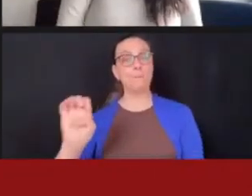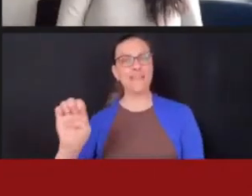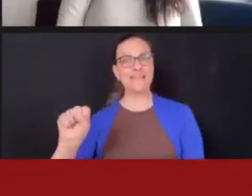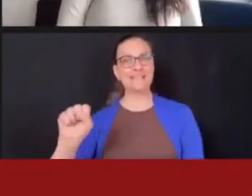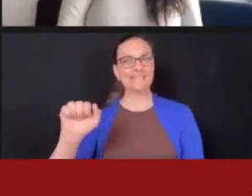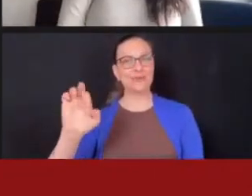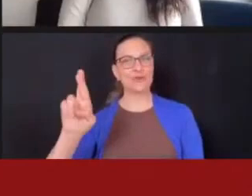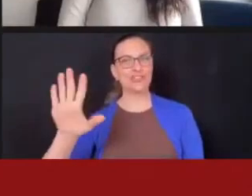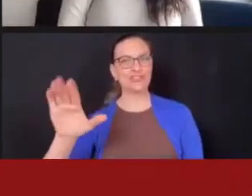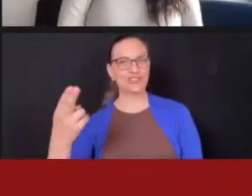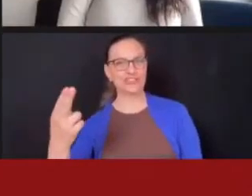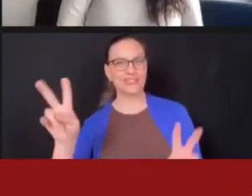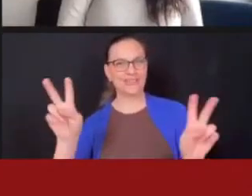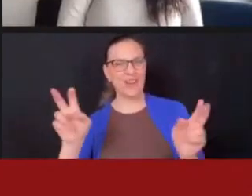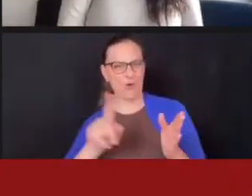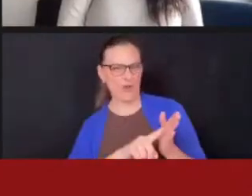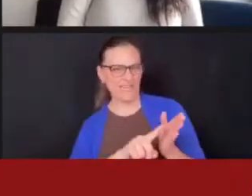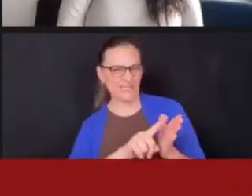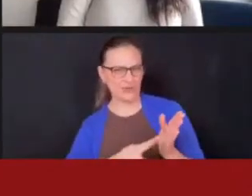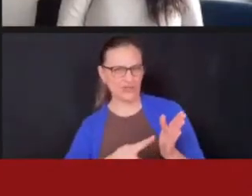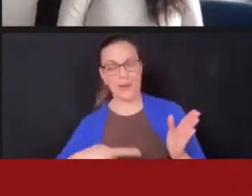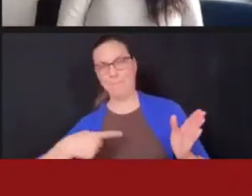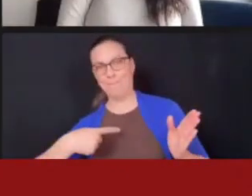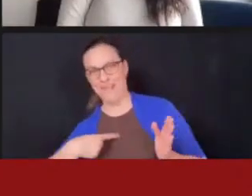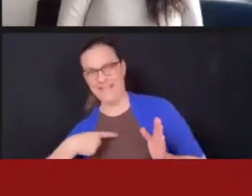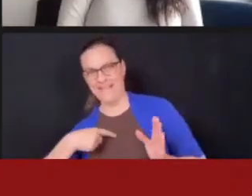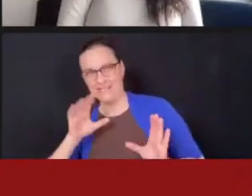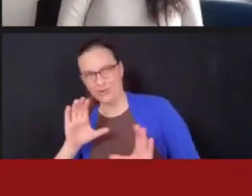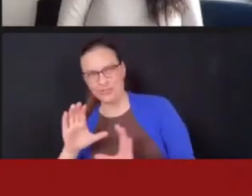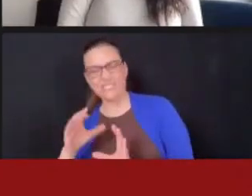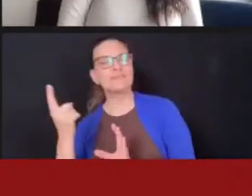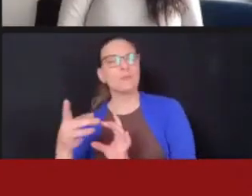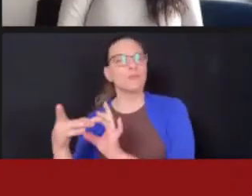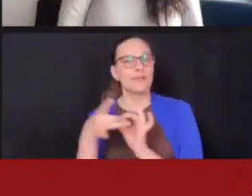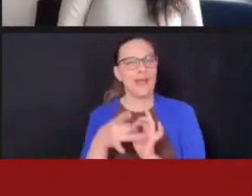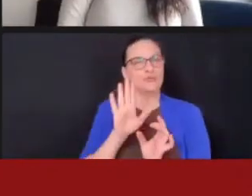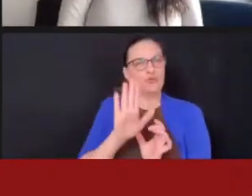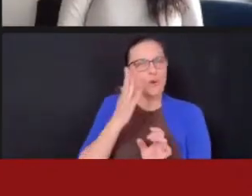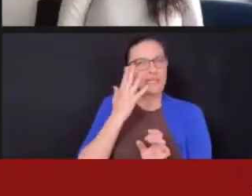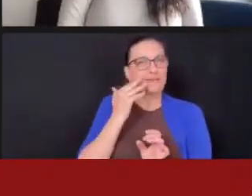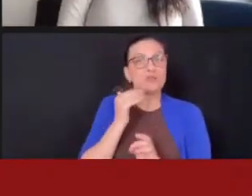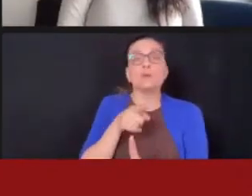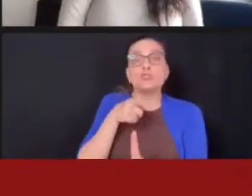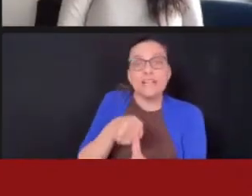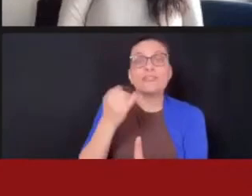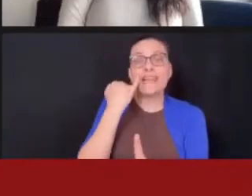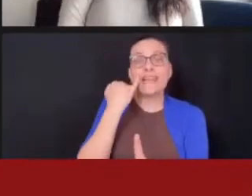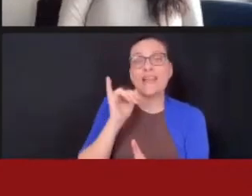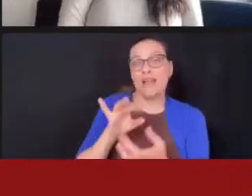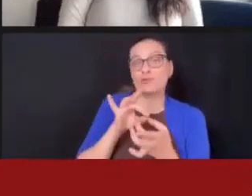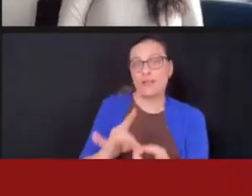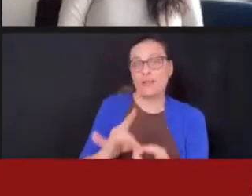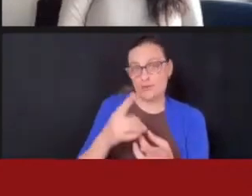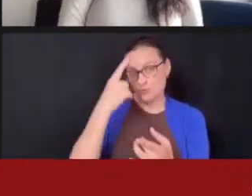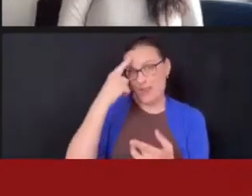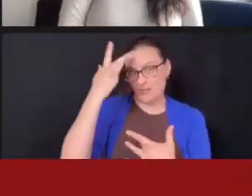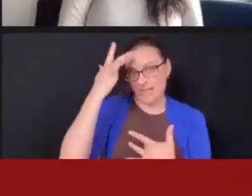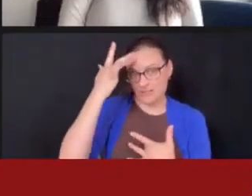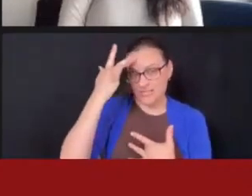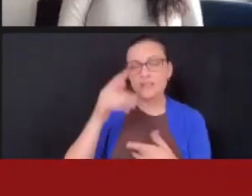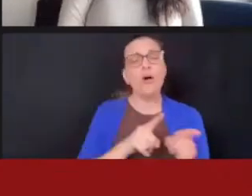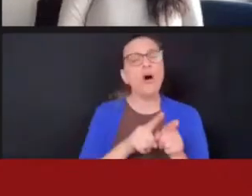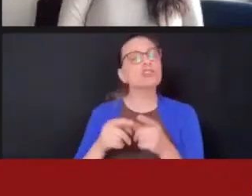experience, particularly if it's related to mental illness. There's also data from